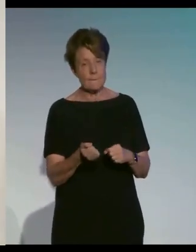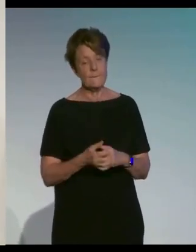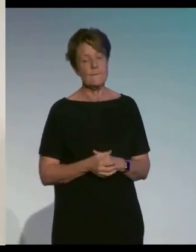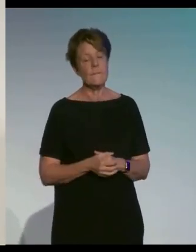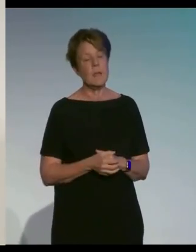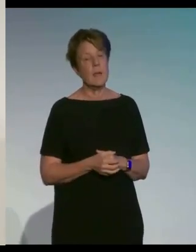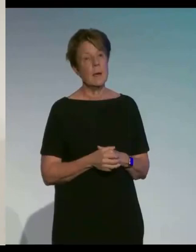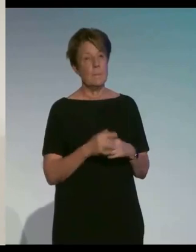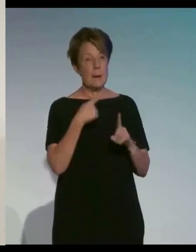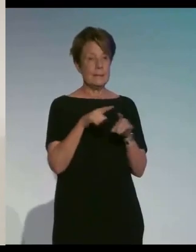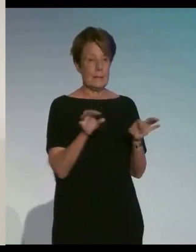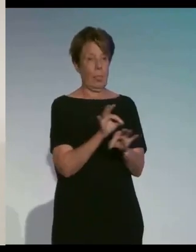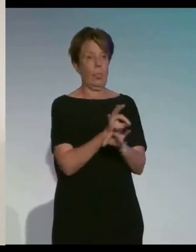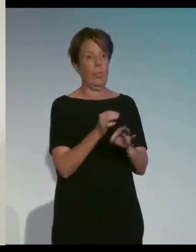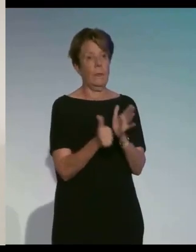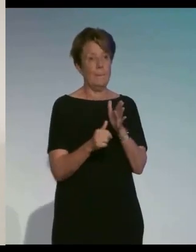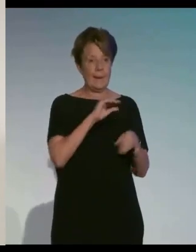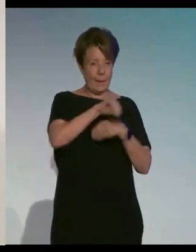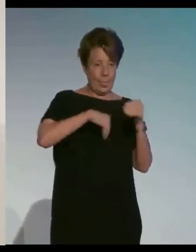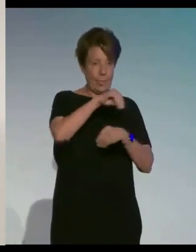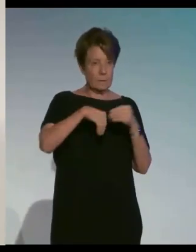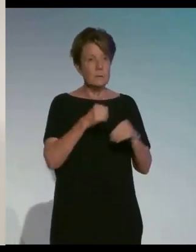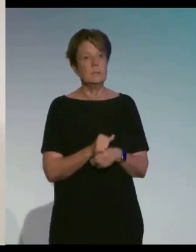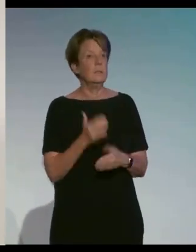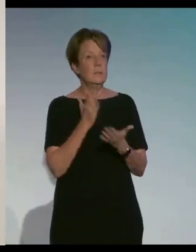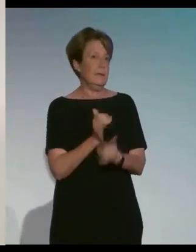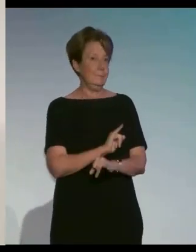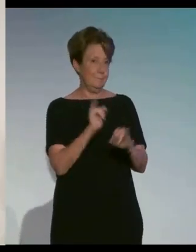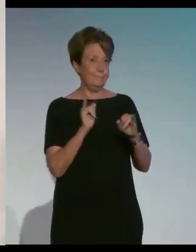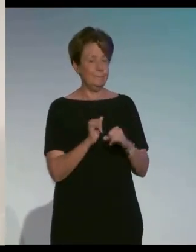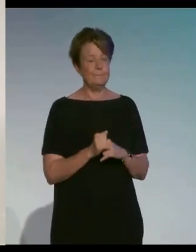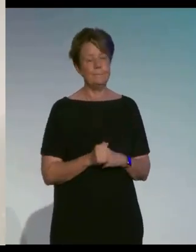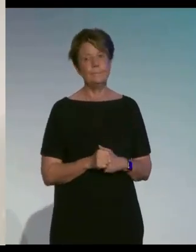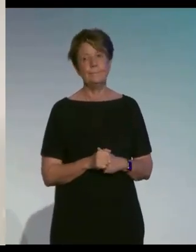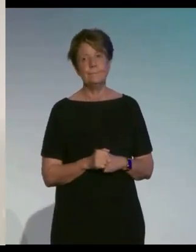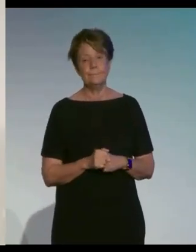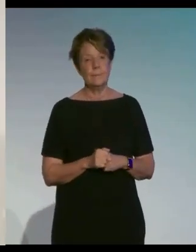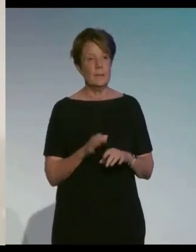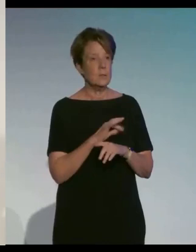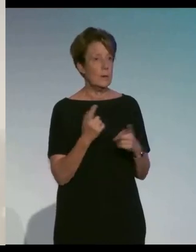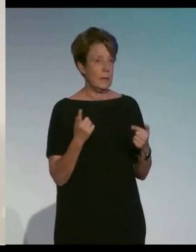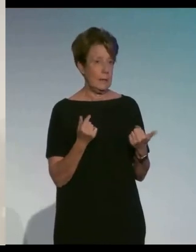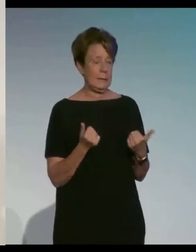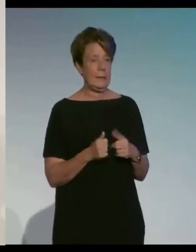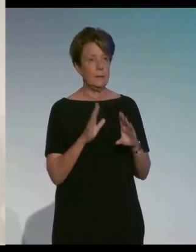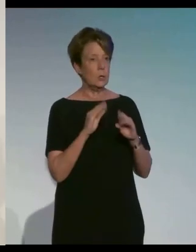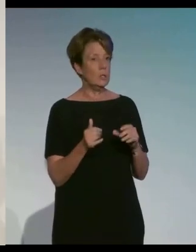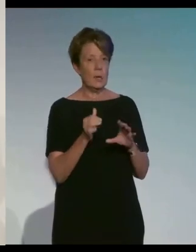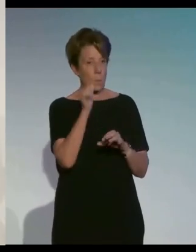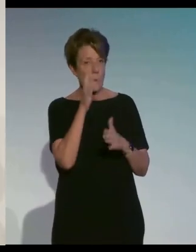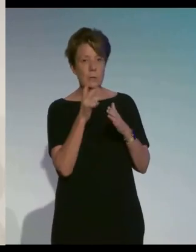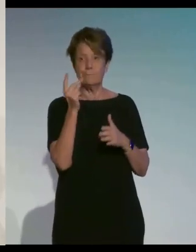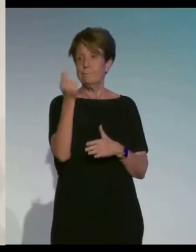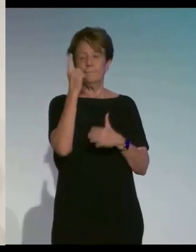the corruption and all of that, it's a bit of a nightmare. So it's not an easy solution that it's going to happen tomorrow. Yeah,